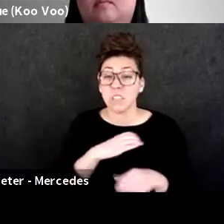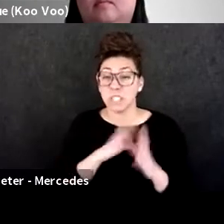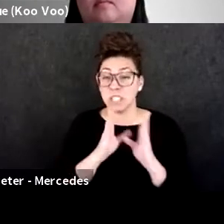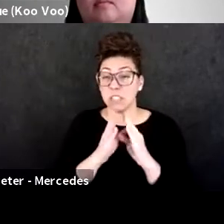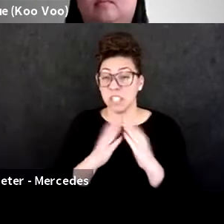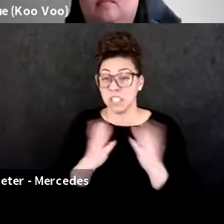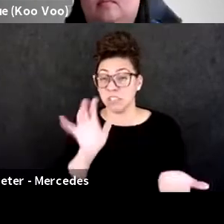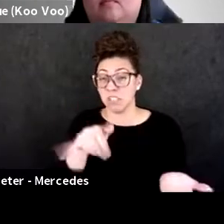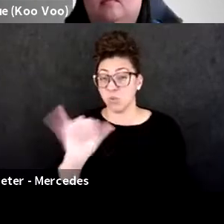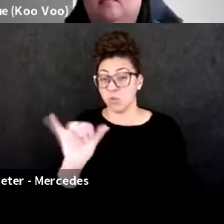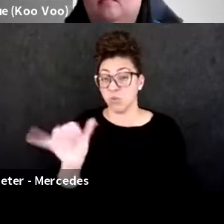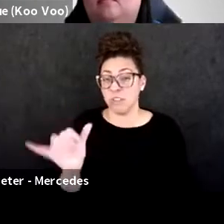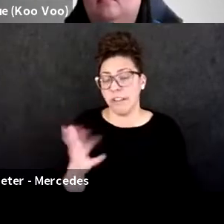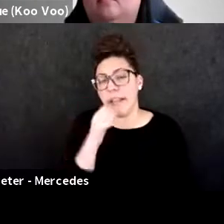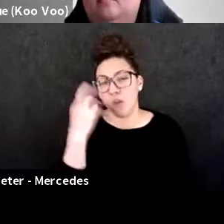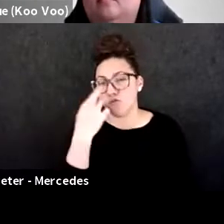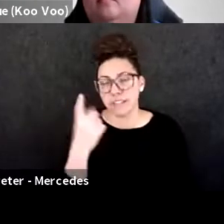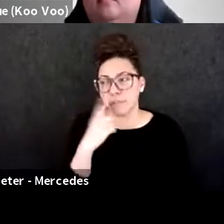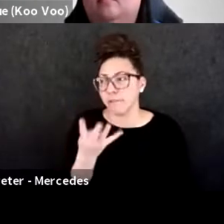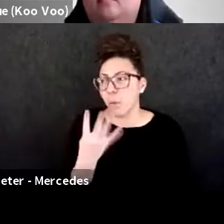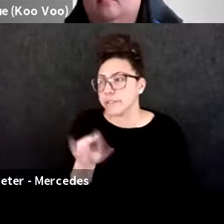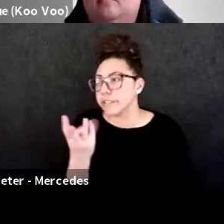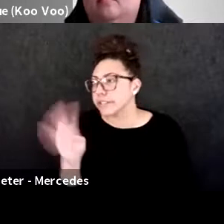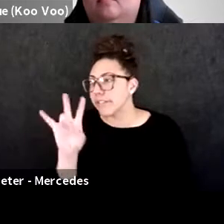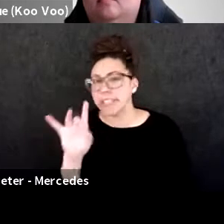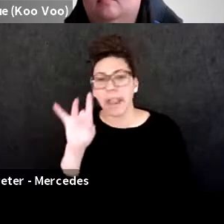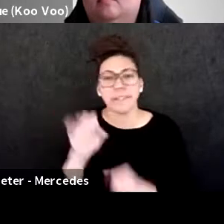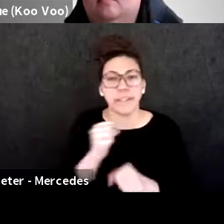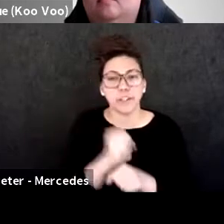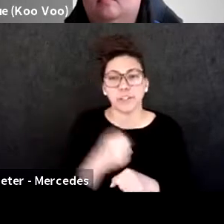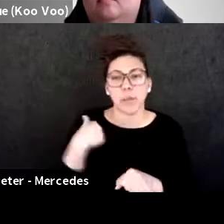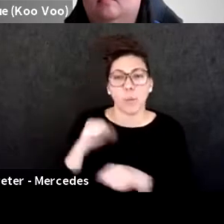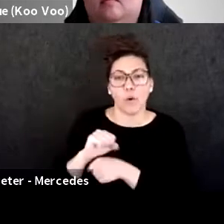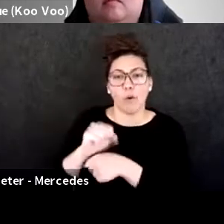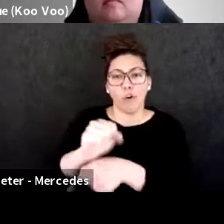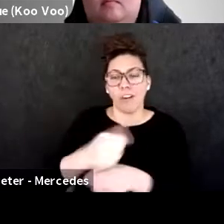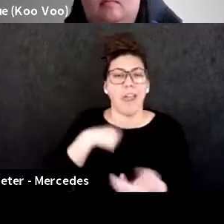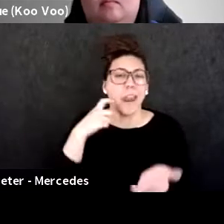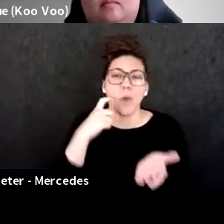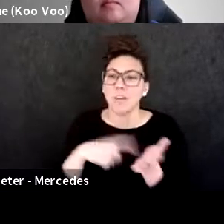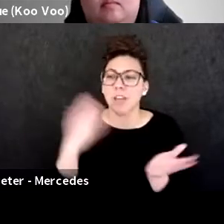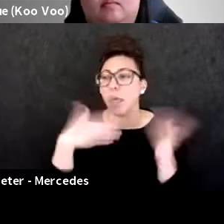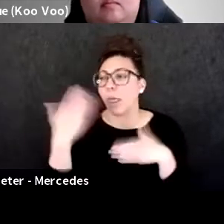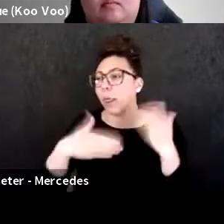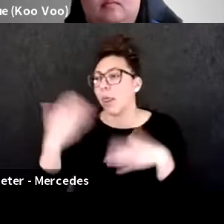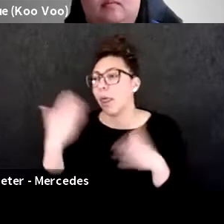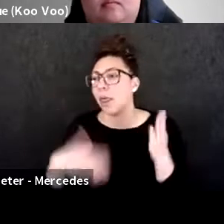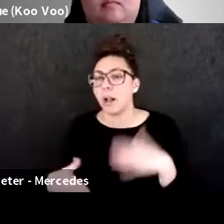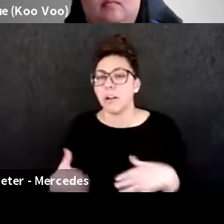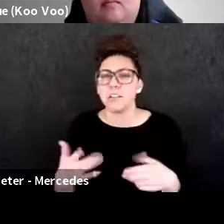first 4, 6, 7, 8 years. You know, it takes a while to notice things, I think, at least it did